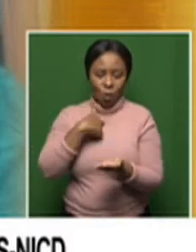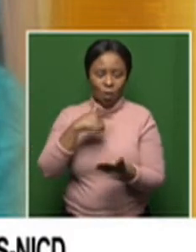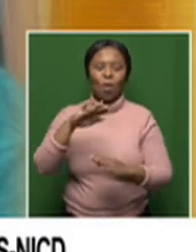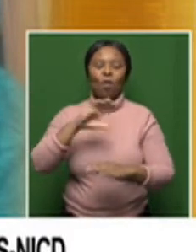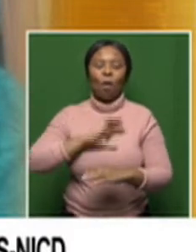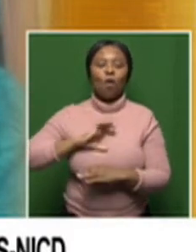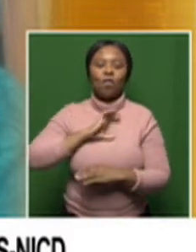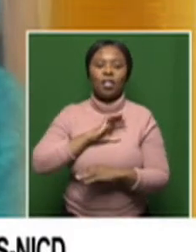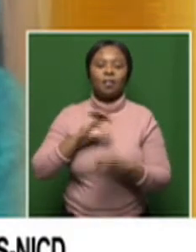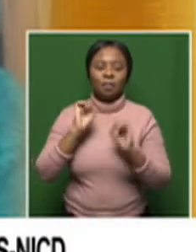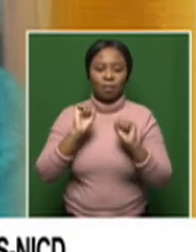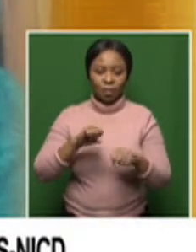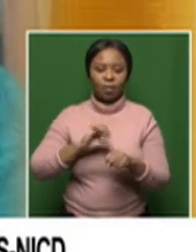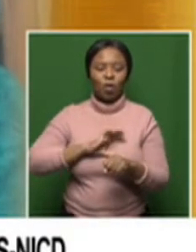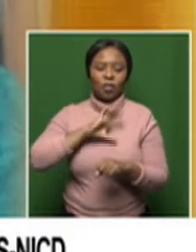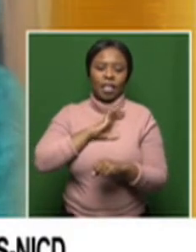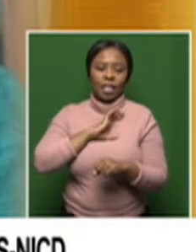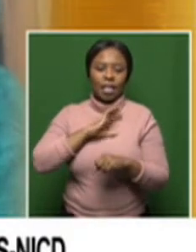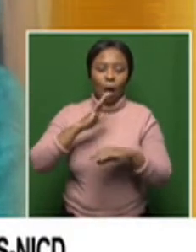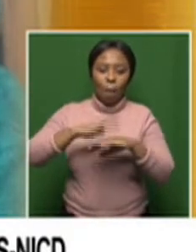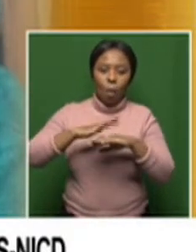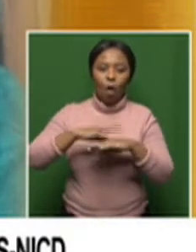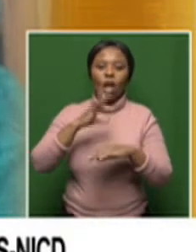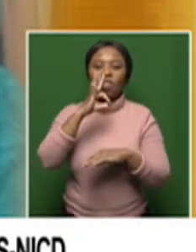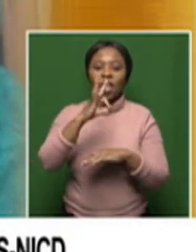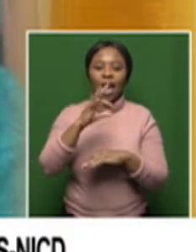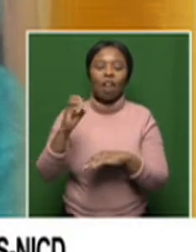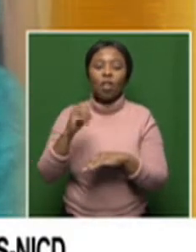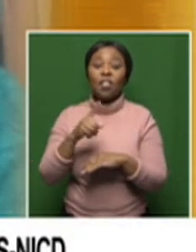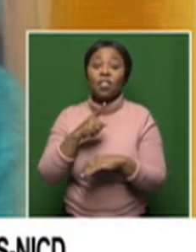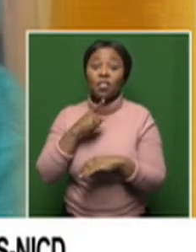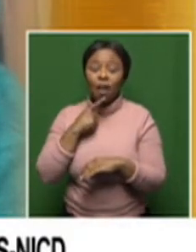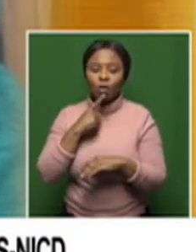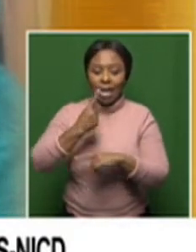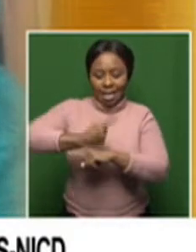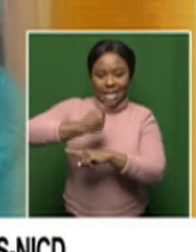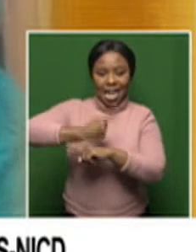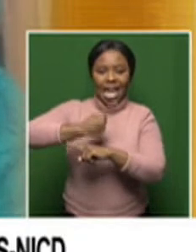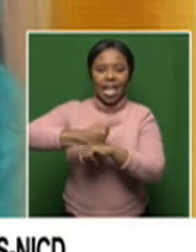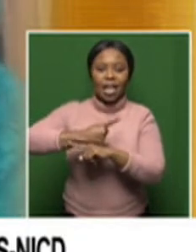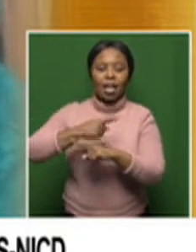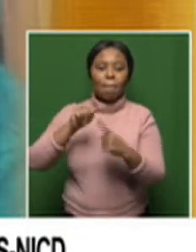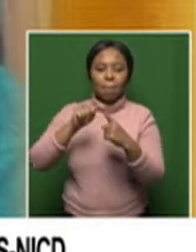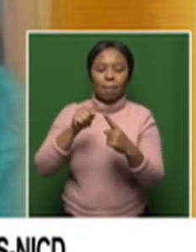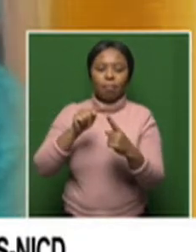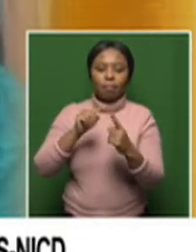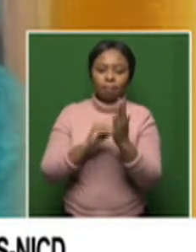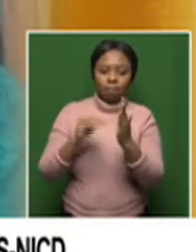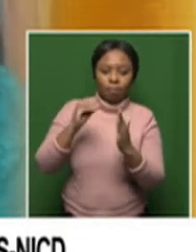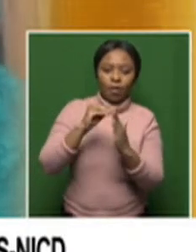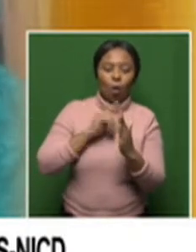be building towards the 300,000 daily mark target that the president has set for us.